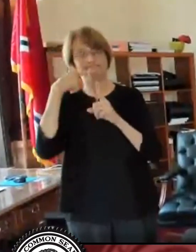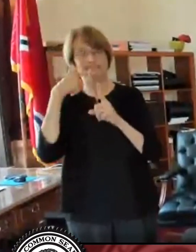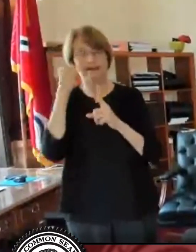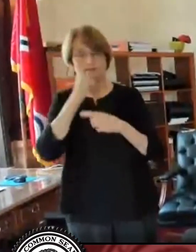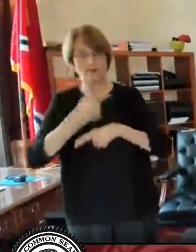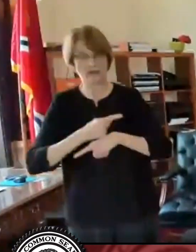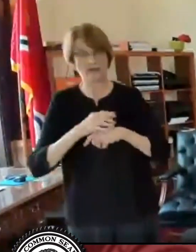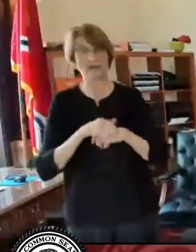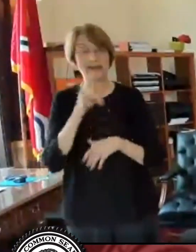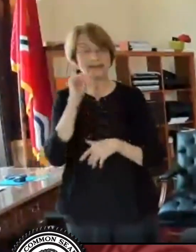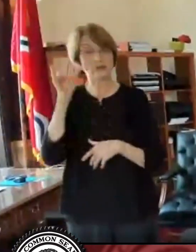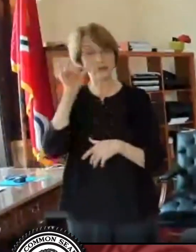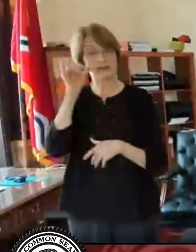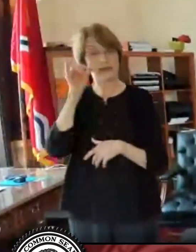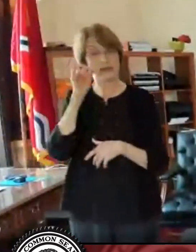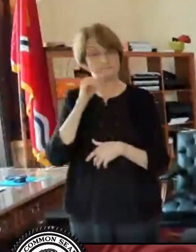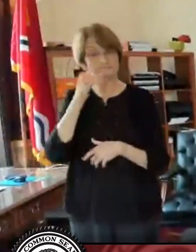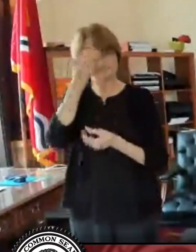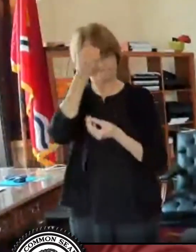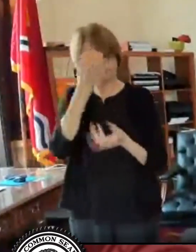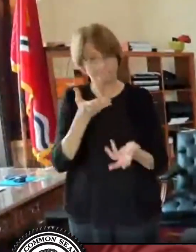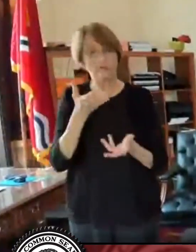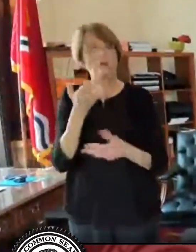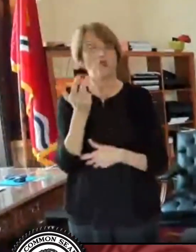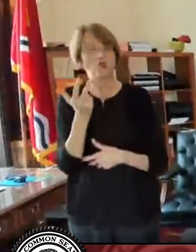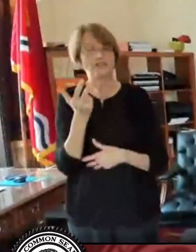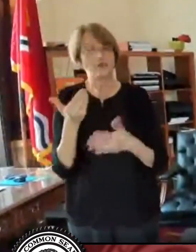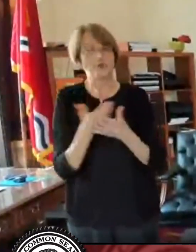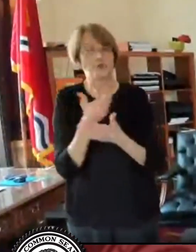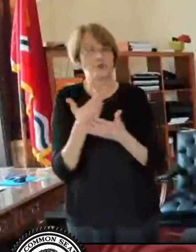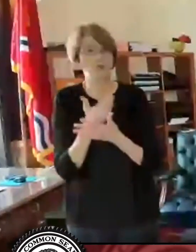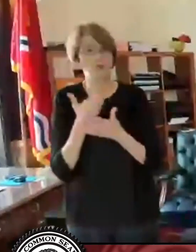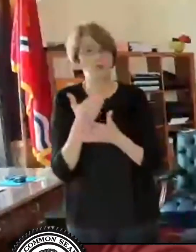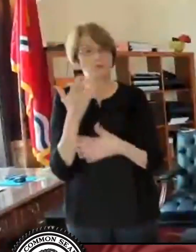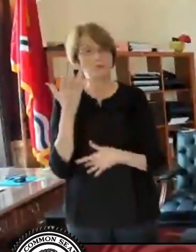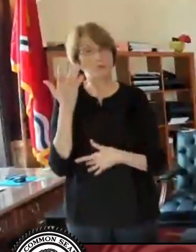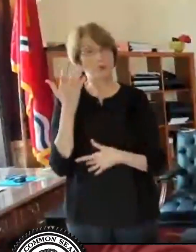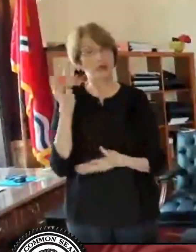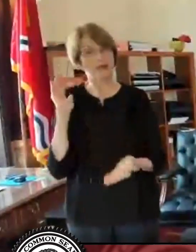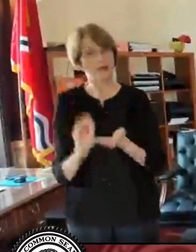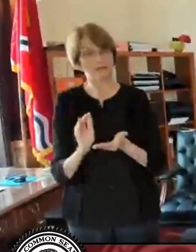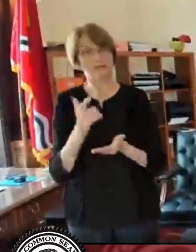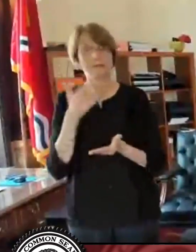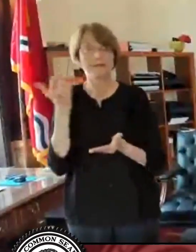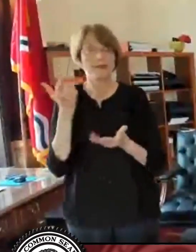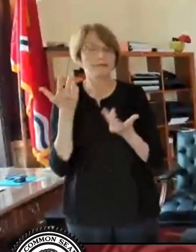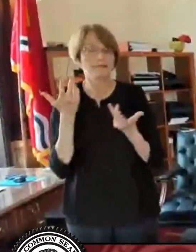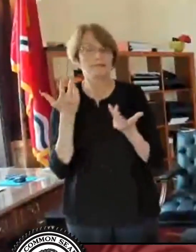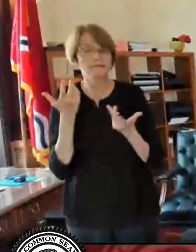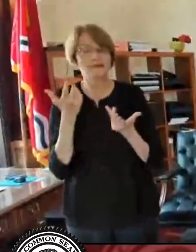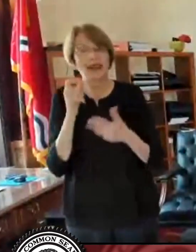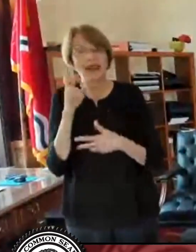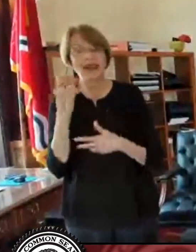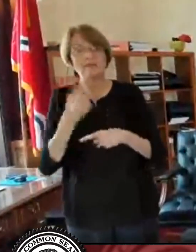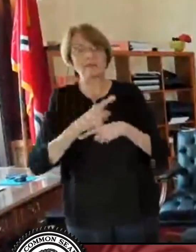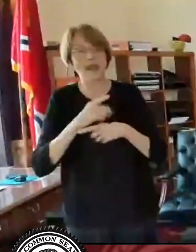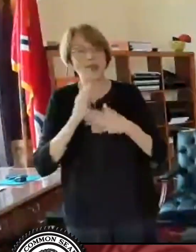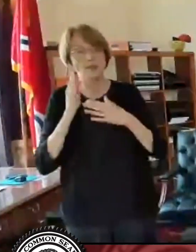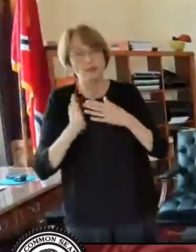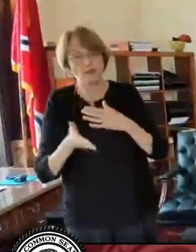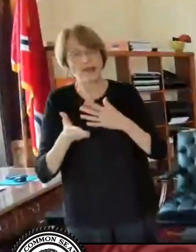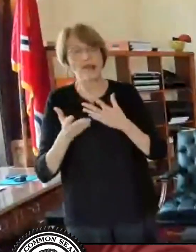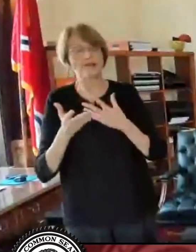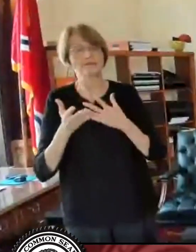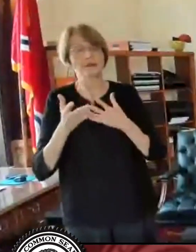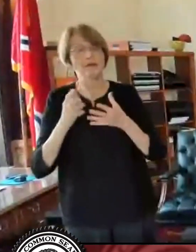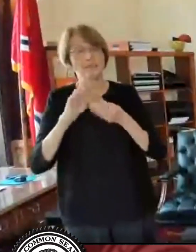only report 13 new cases, but the thought is that that probably has to do with the reporting over the Labor Day weekend. The